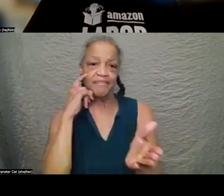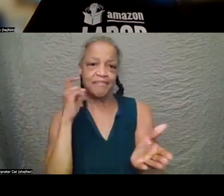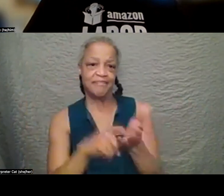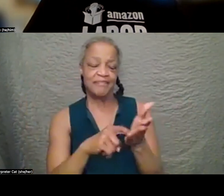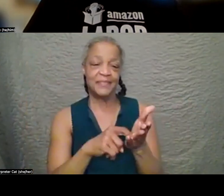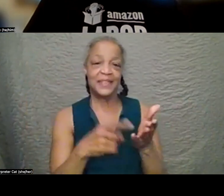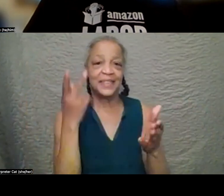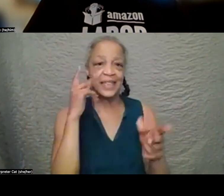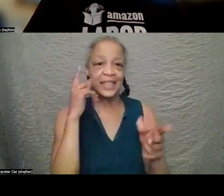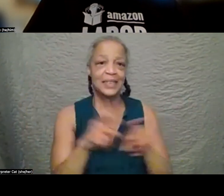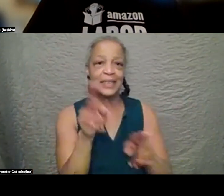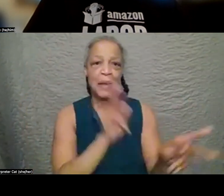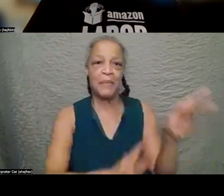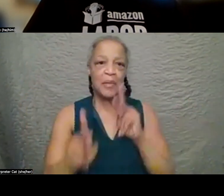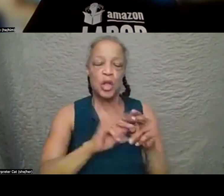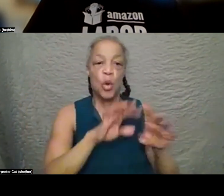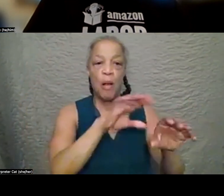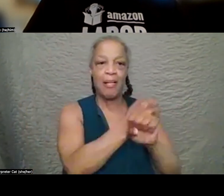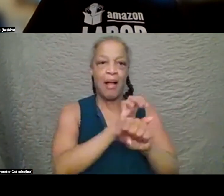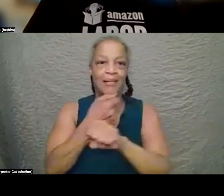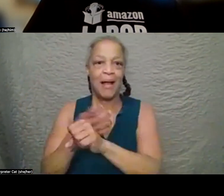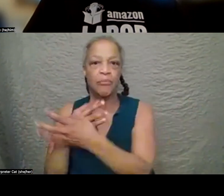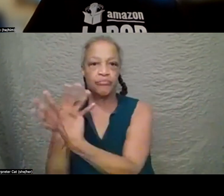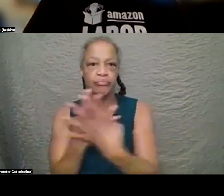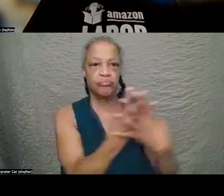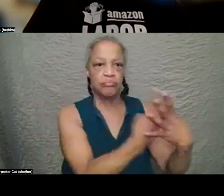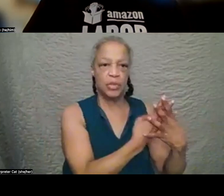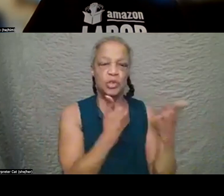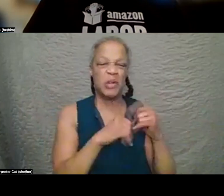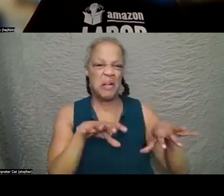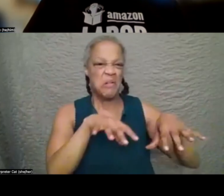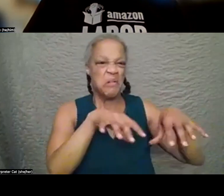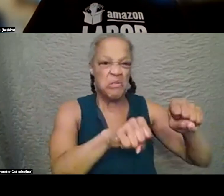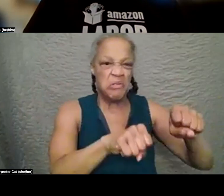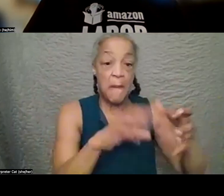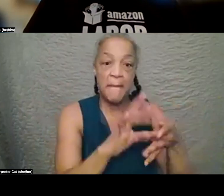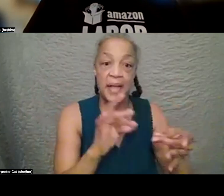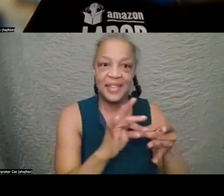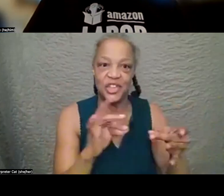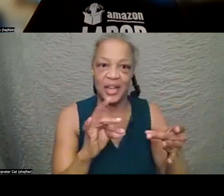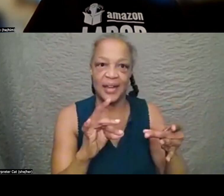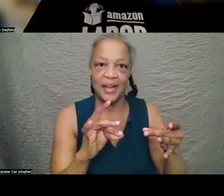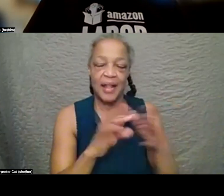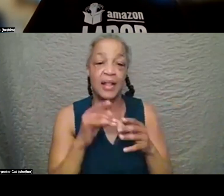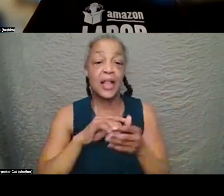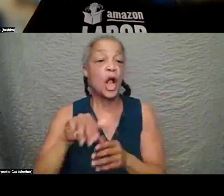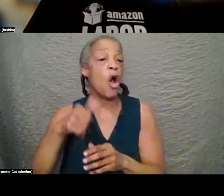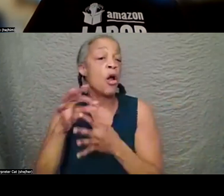players who are locking people up also try to co-opt and undermine messaging, for example, like the alternatives